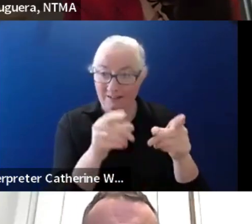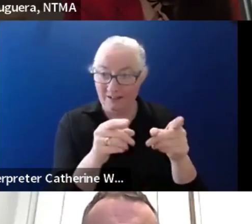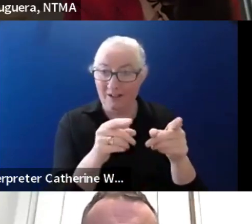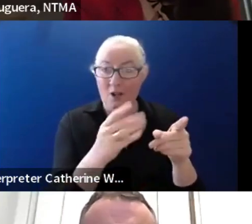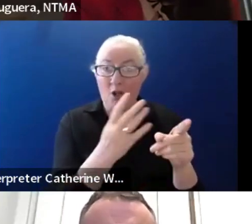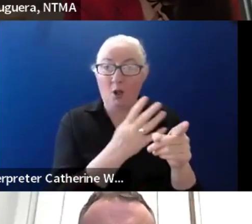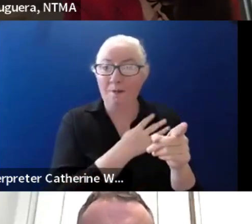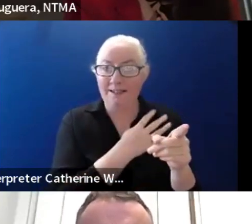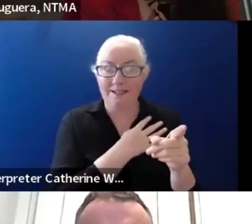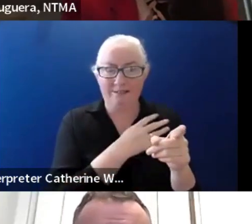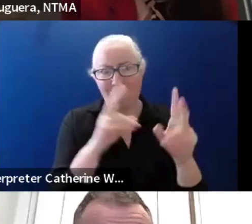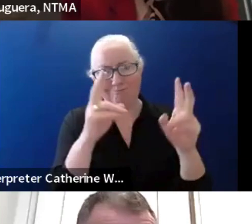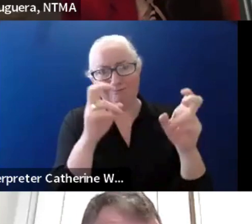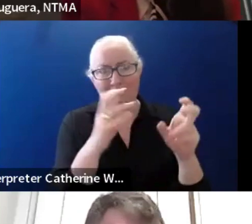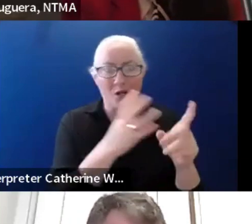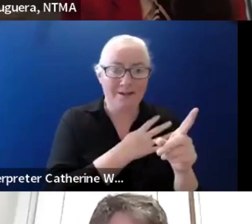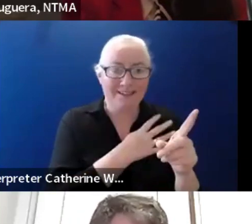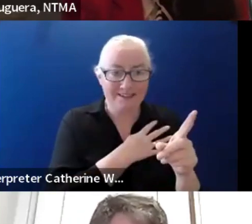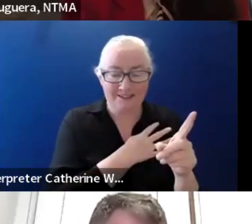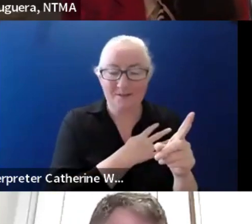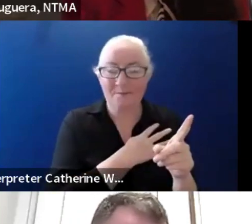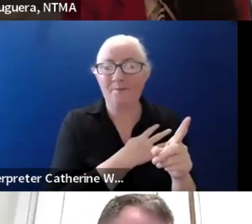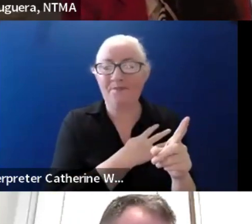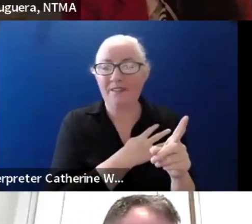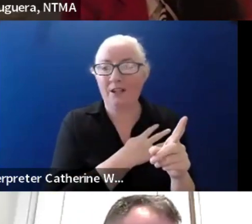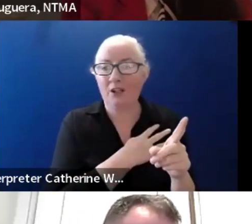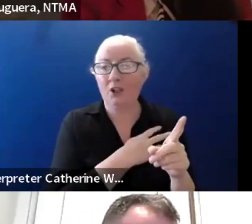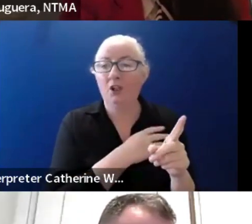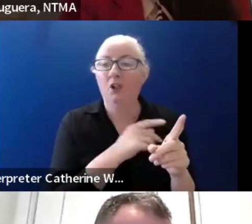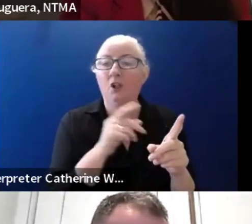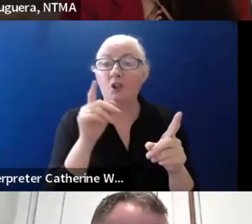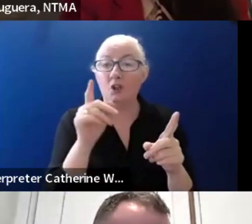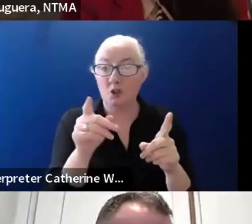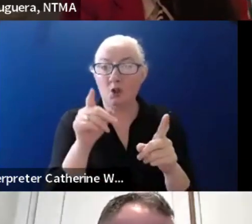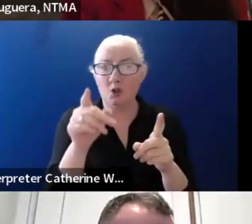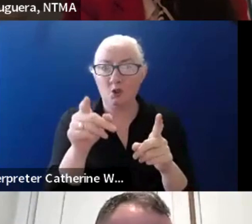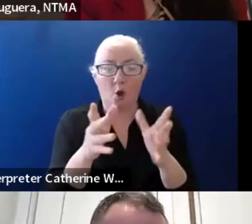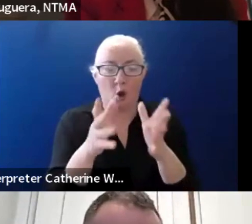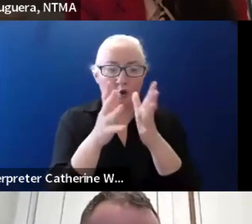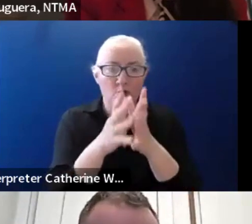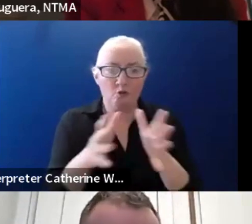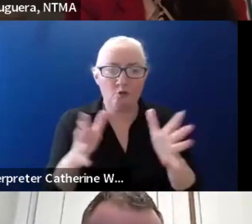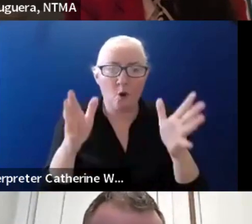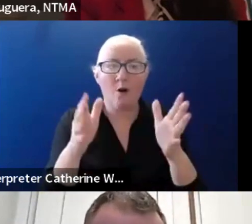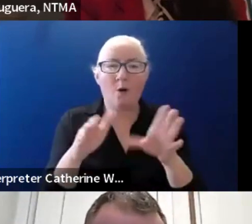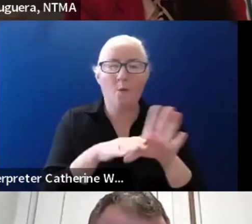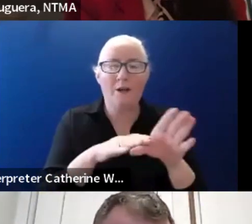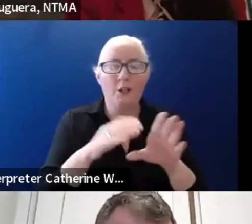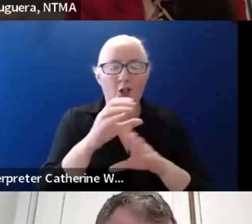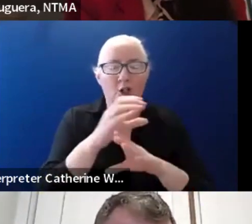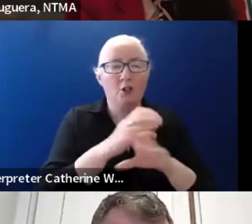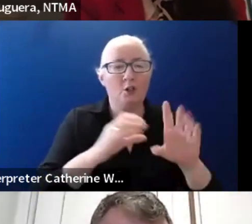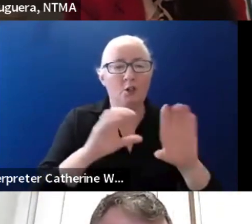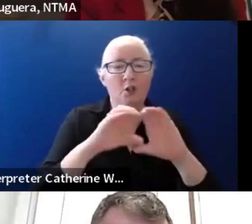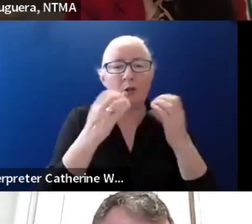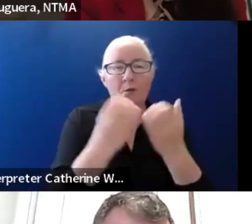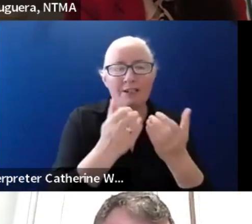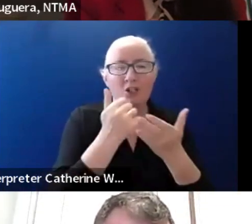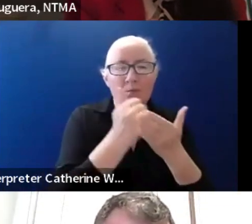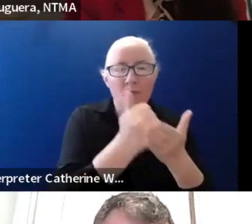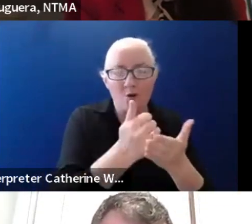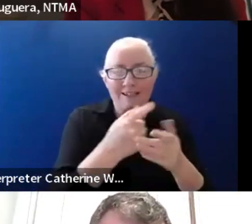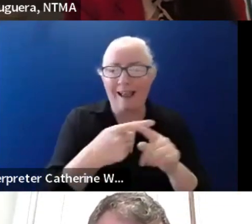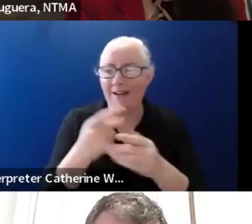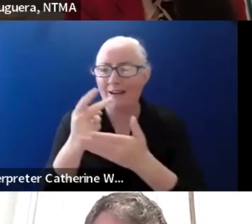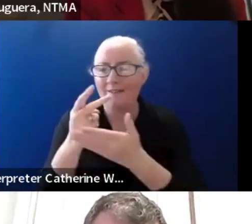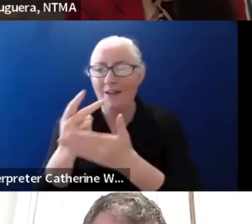committee, if I can call it that. So you impressed the judges with how you've grown an internal community supported by allies and champions and volunteers, which helped